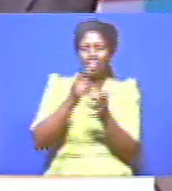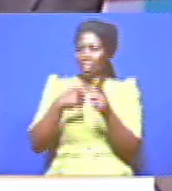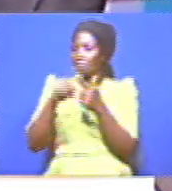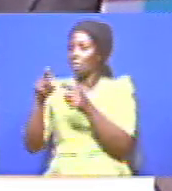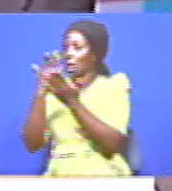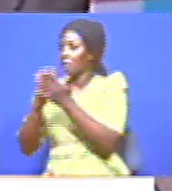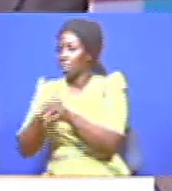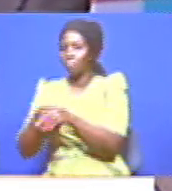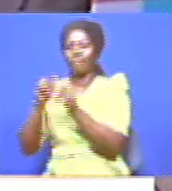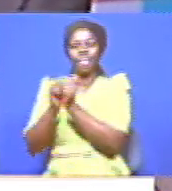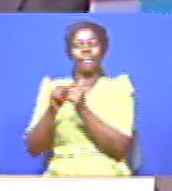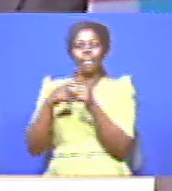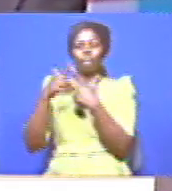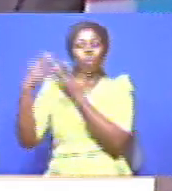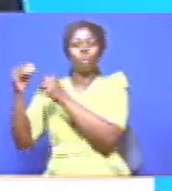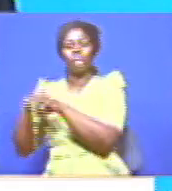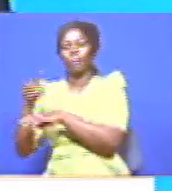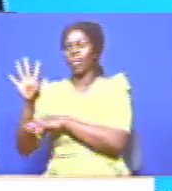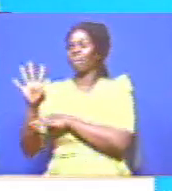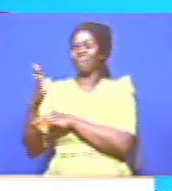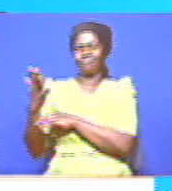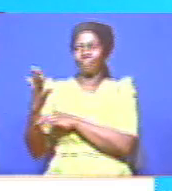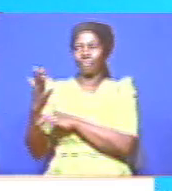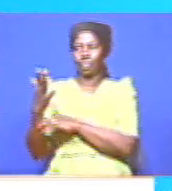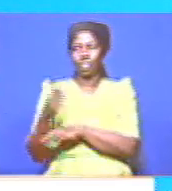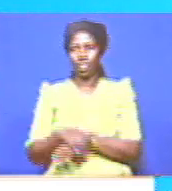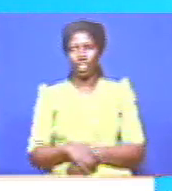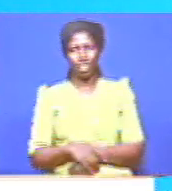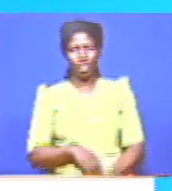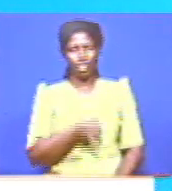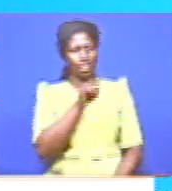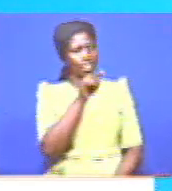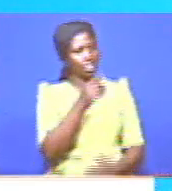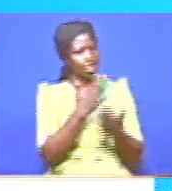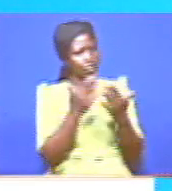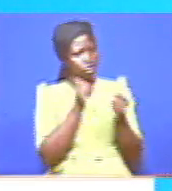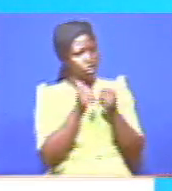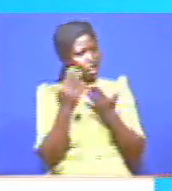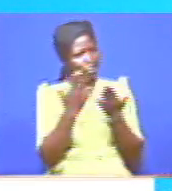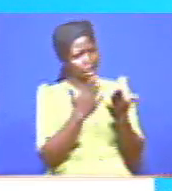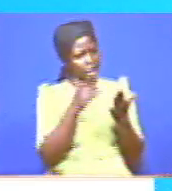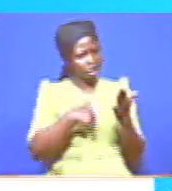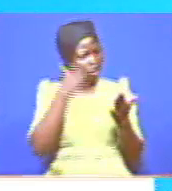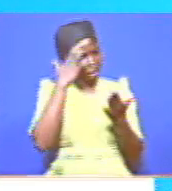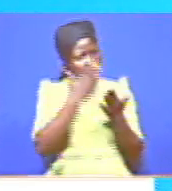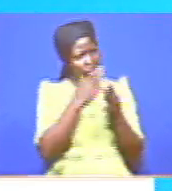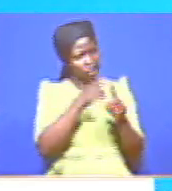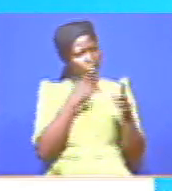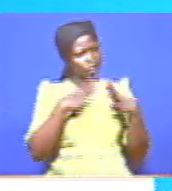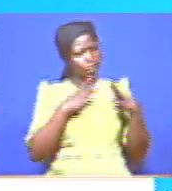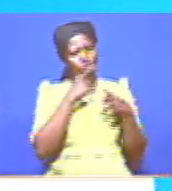mm-hmm. and you leave at 4. No, this is interesting that you're bringing this up, because I believe from the people that we've spoken